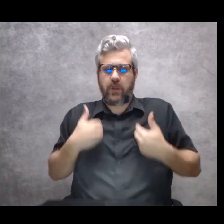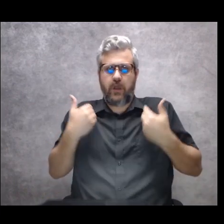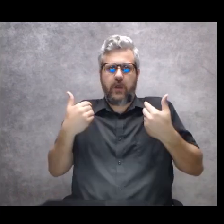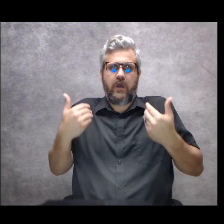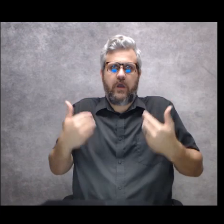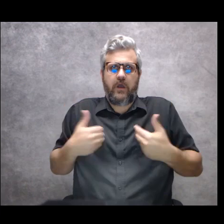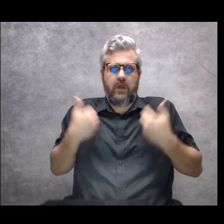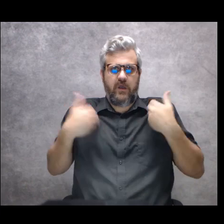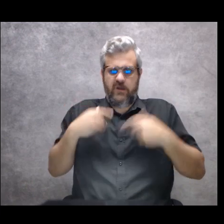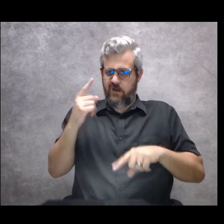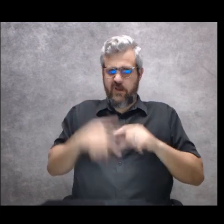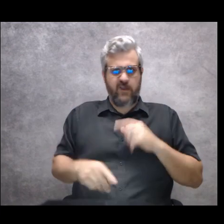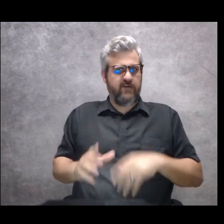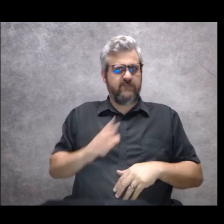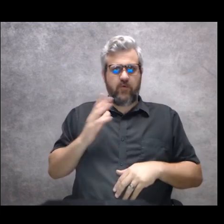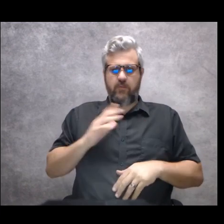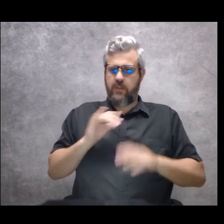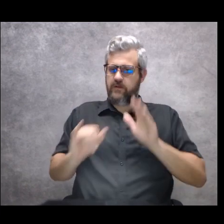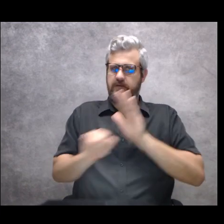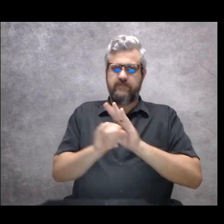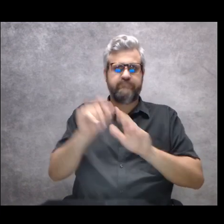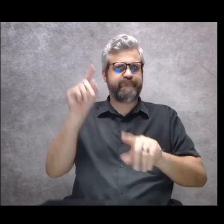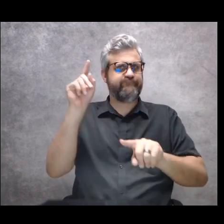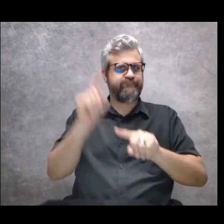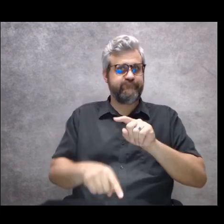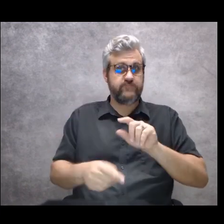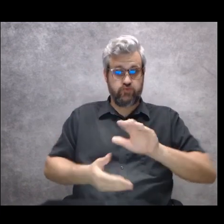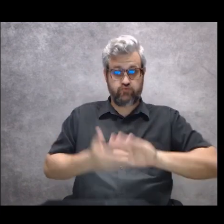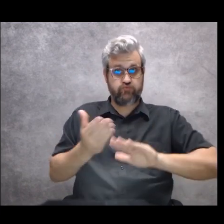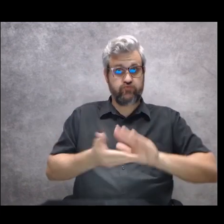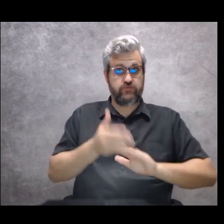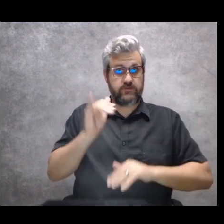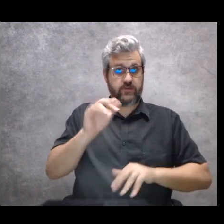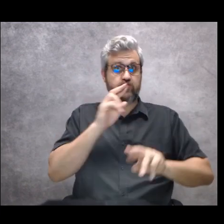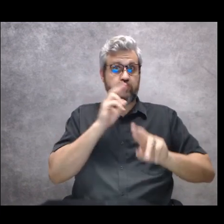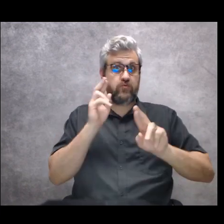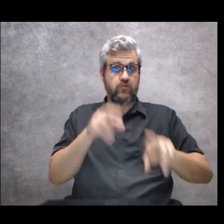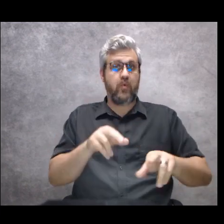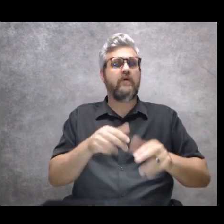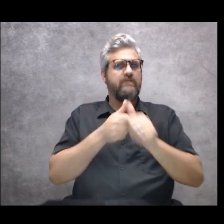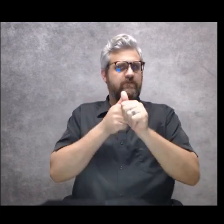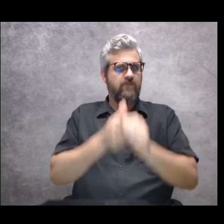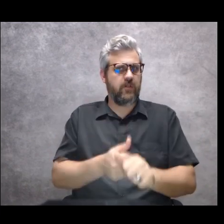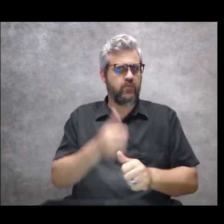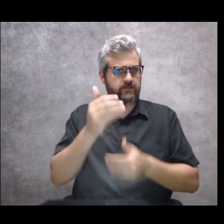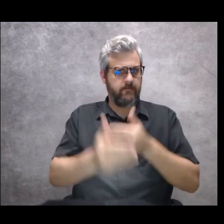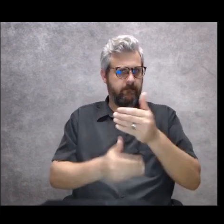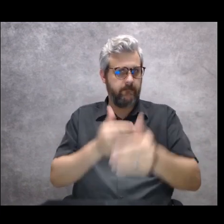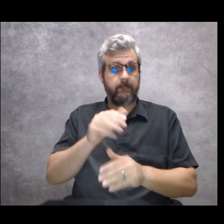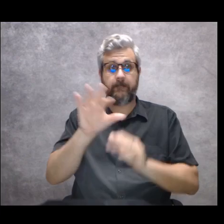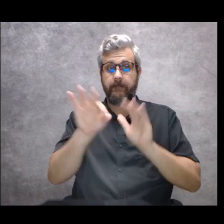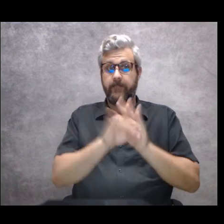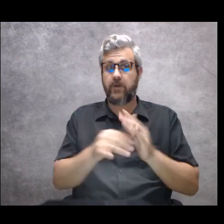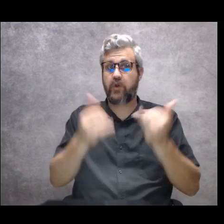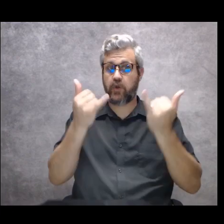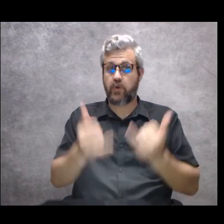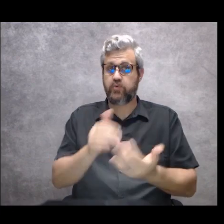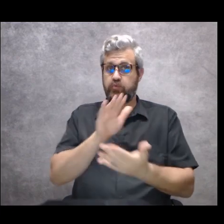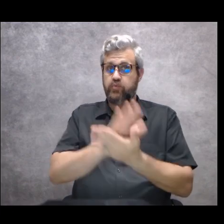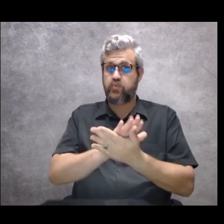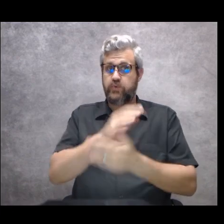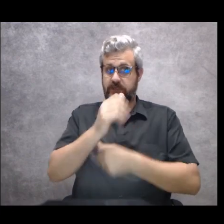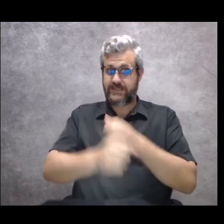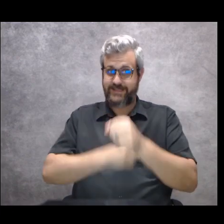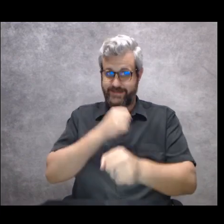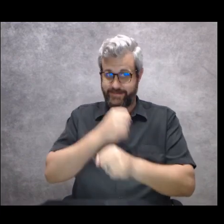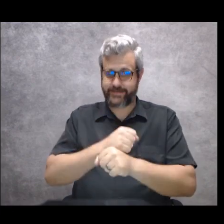identified. To generate the report, follow these steps. Select the current school year. Select Tool from